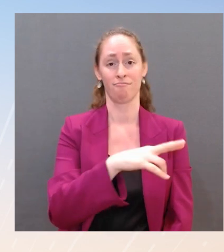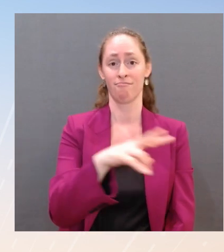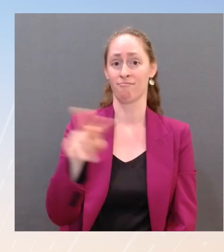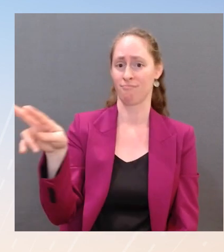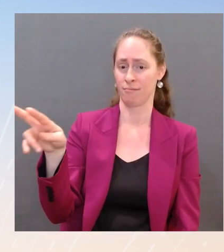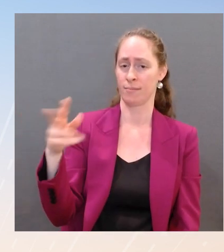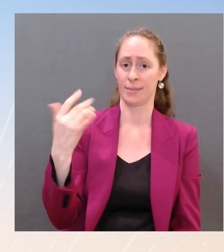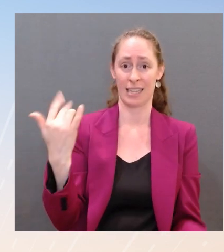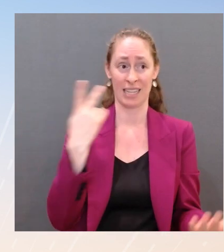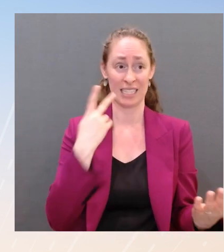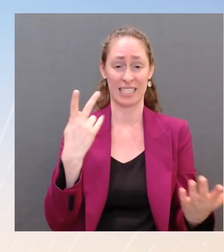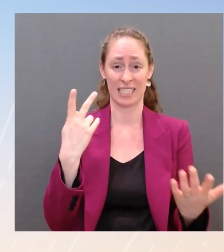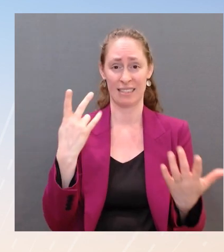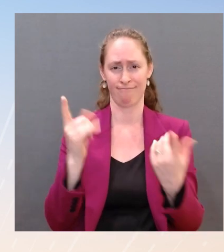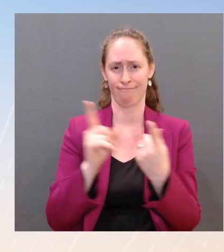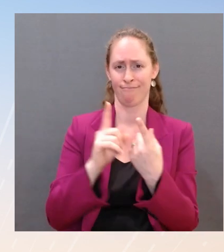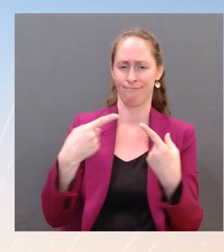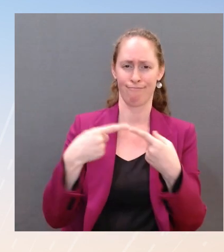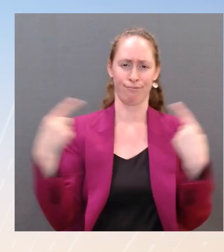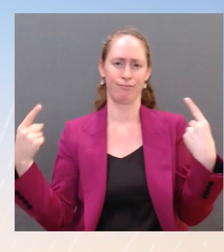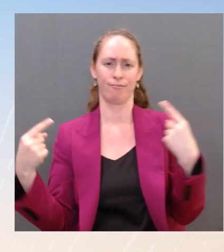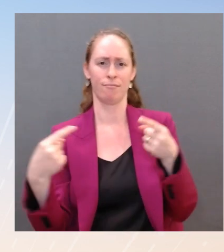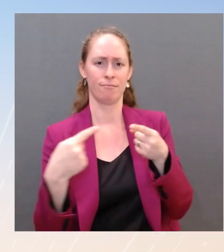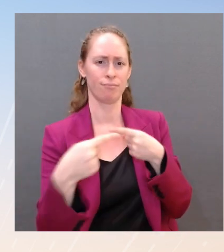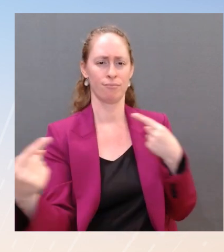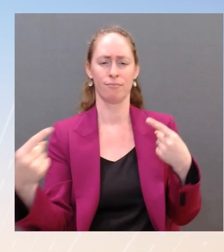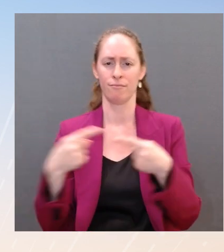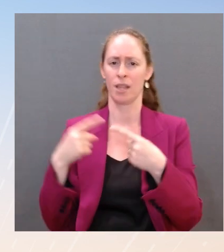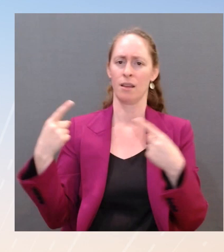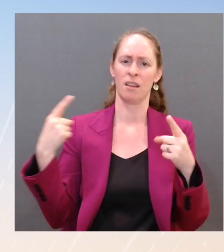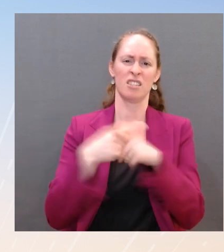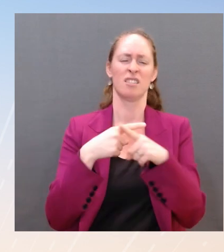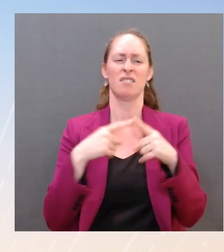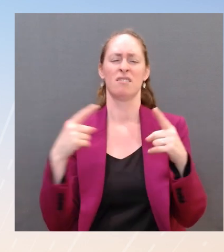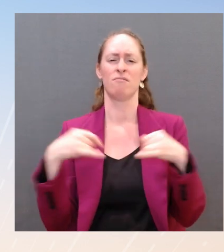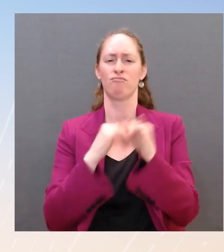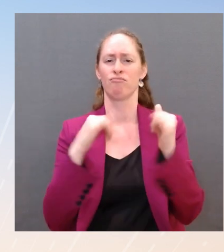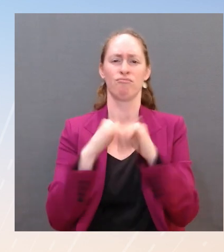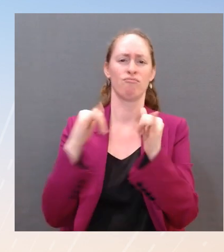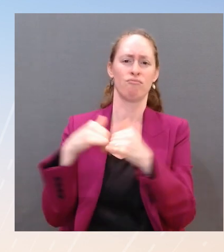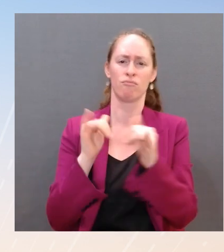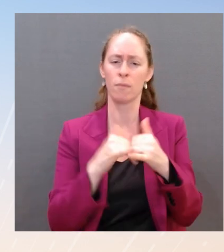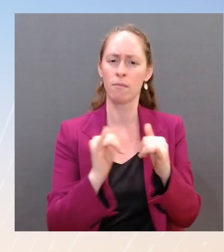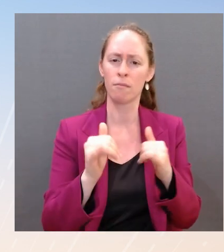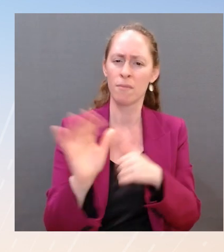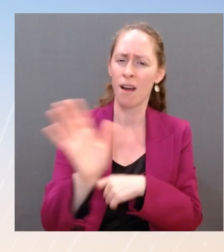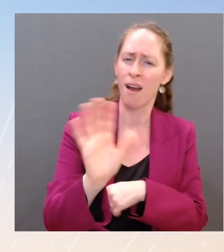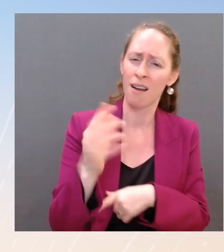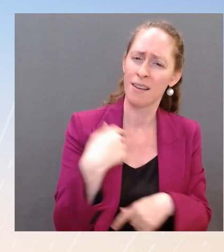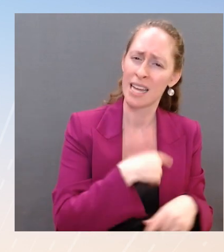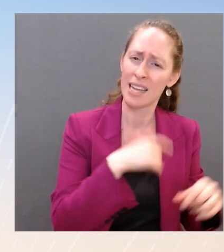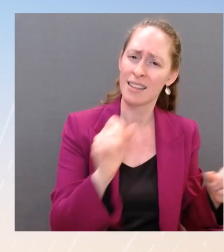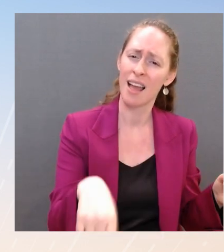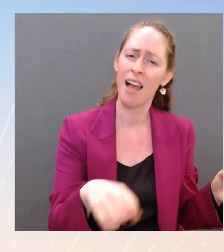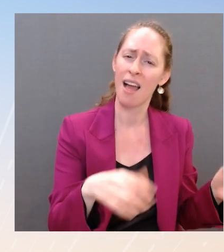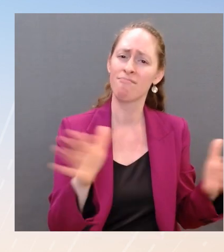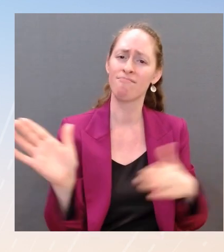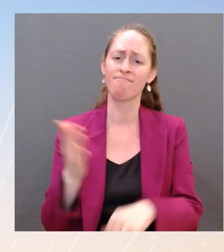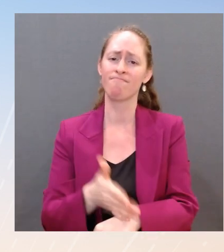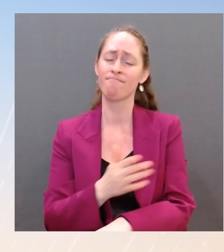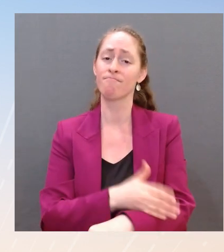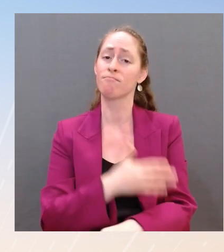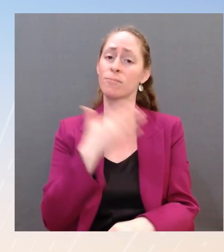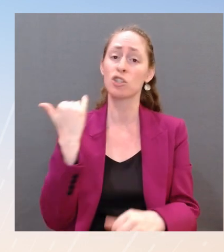endless conflict. But the reality is that we can change that, person by person, interaction by